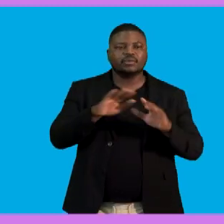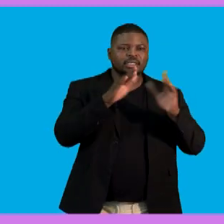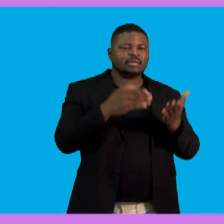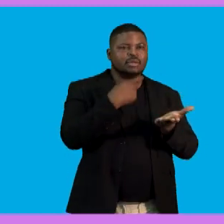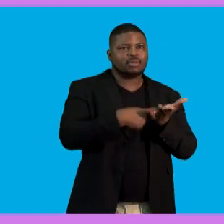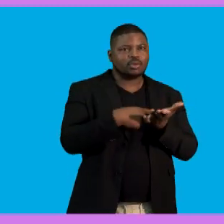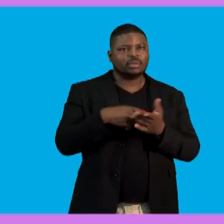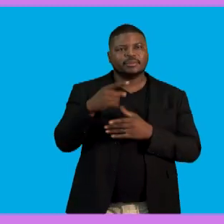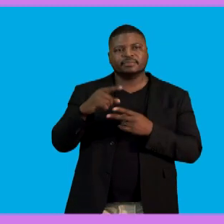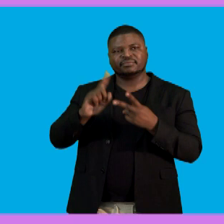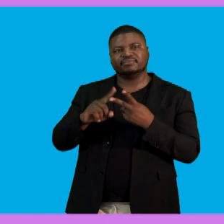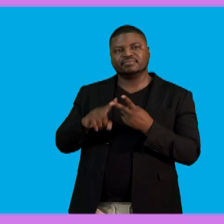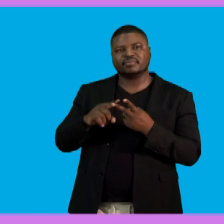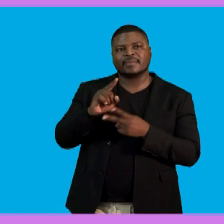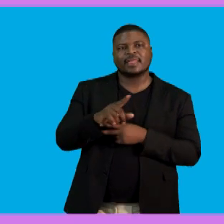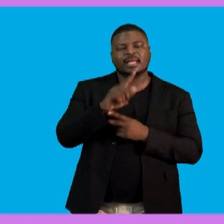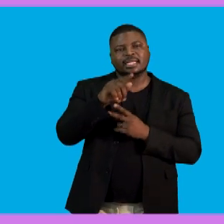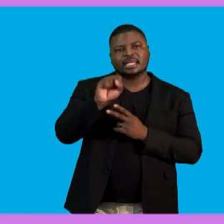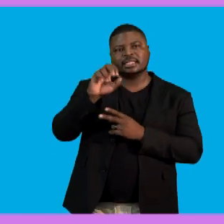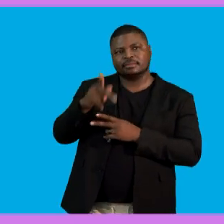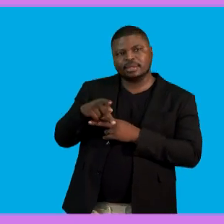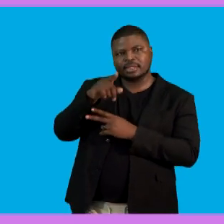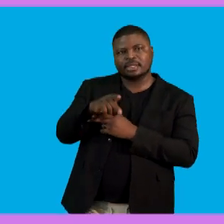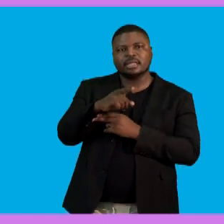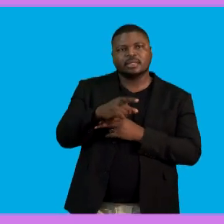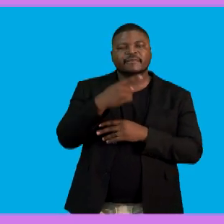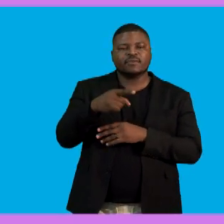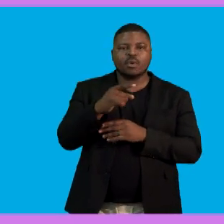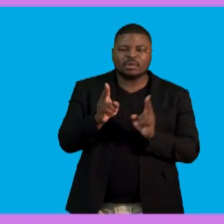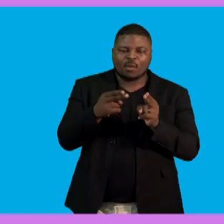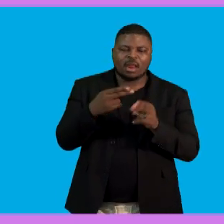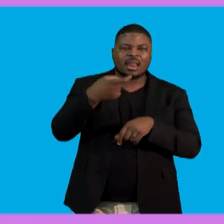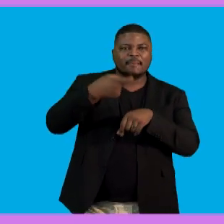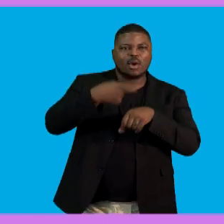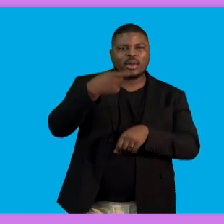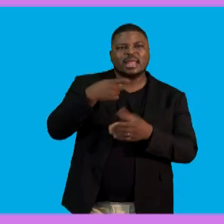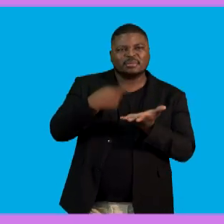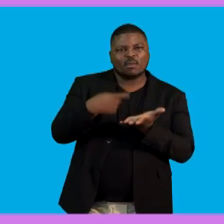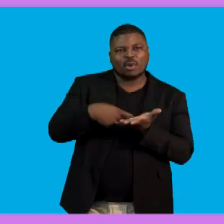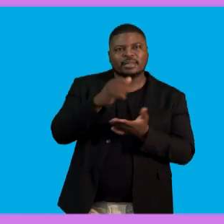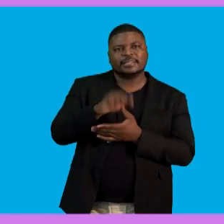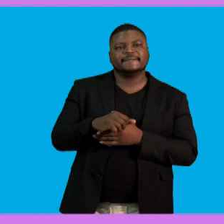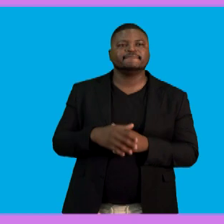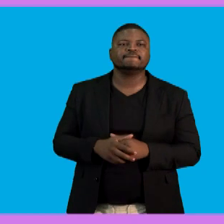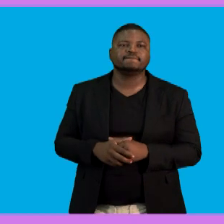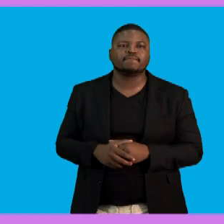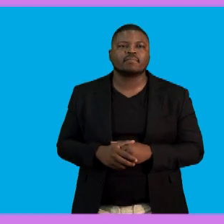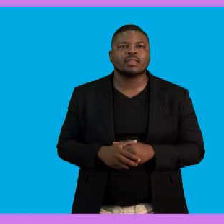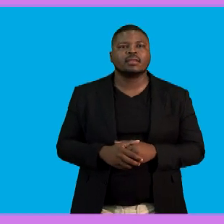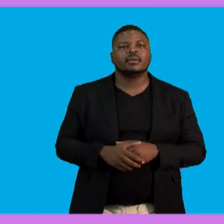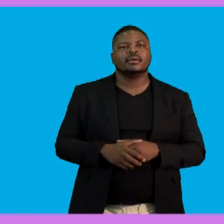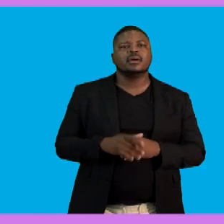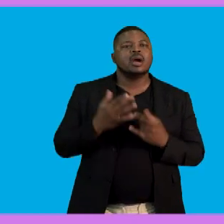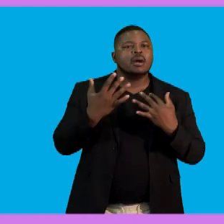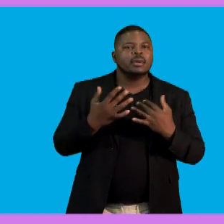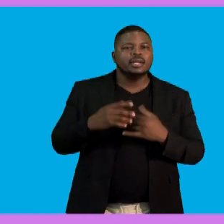tablespoon. Now let's convert using these conversions when baking. How many milliliters of vanilla